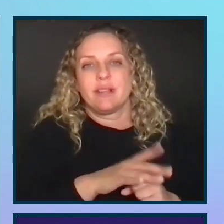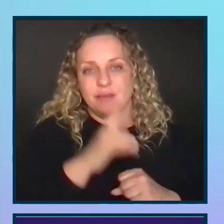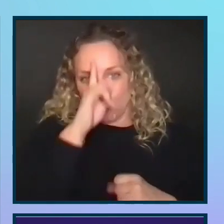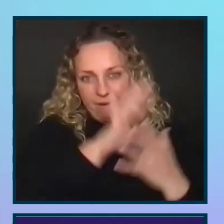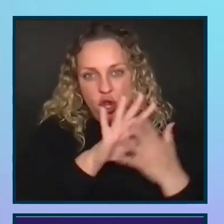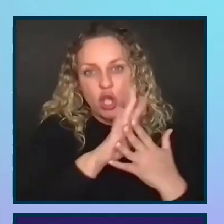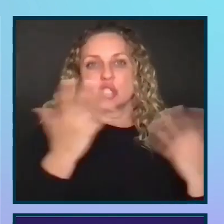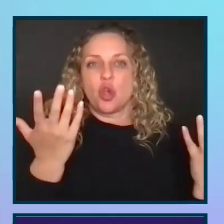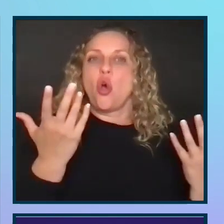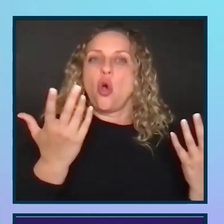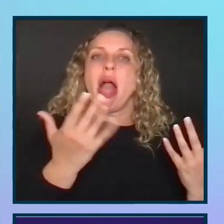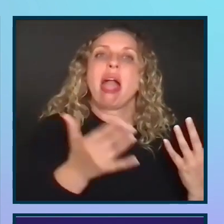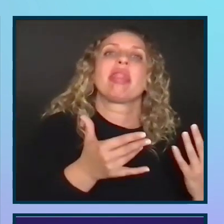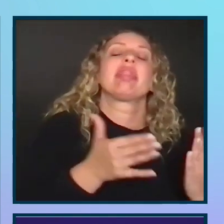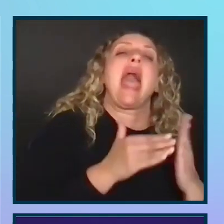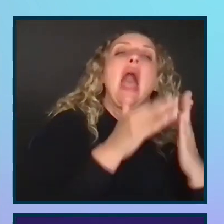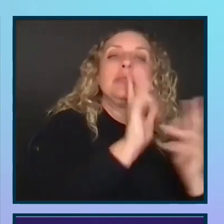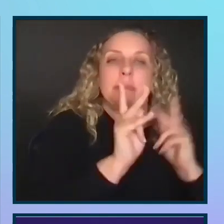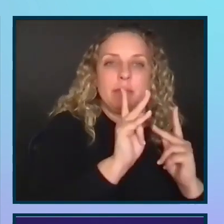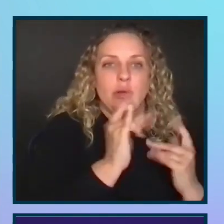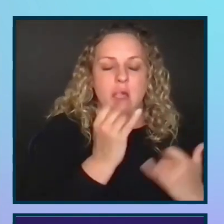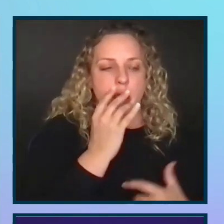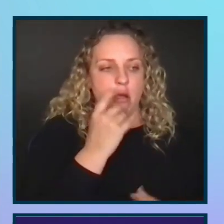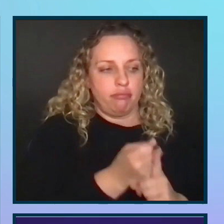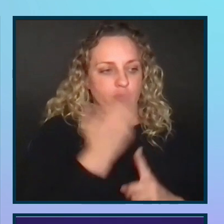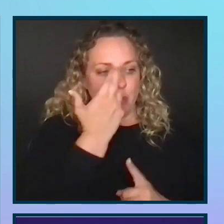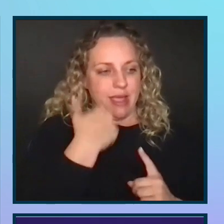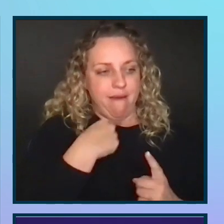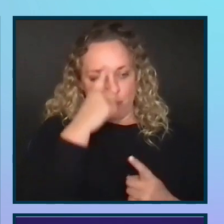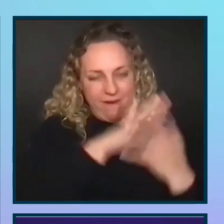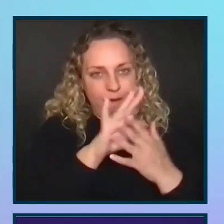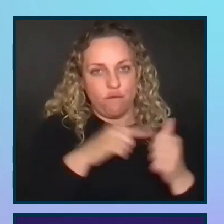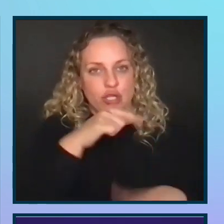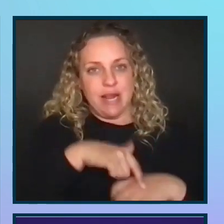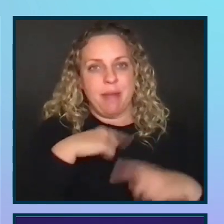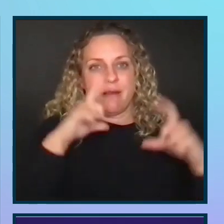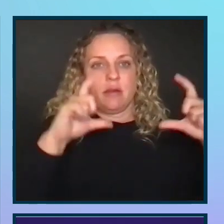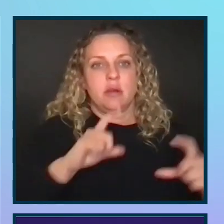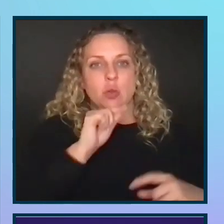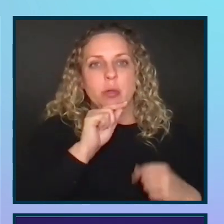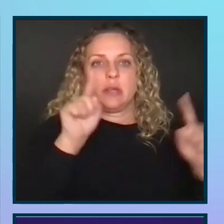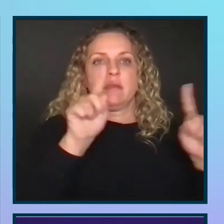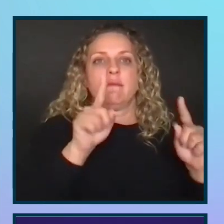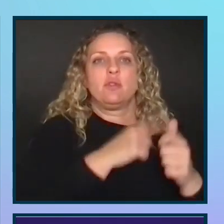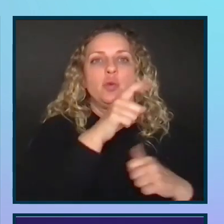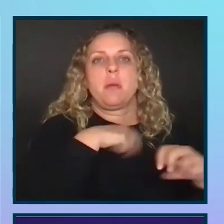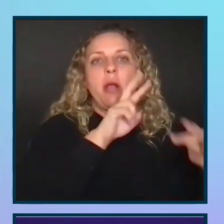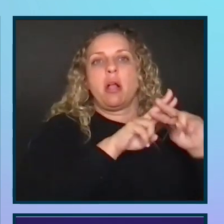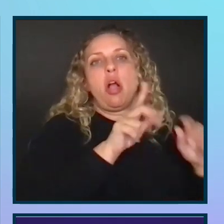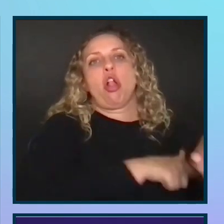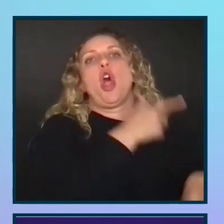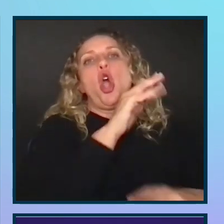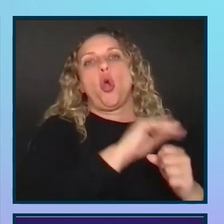So thousands and thousands of people are now experiencing brain fog for the first time. I have 2 tweets on the screen. My hashtag long COVID brain